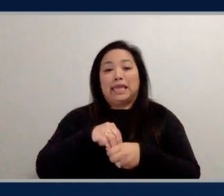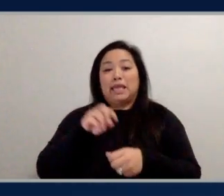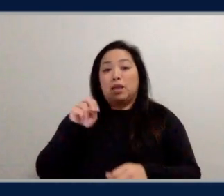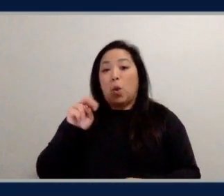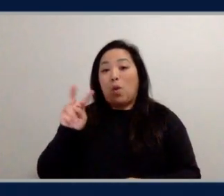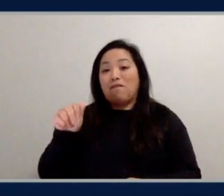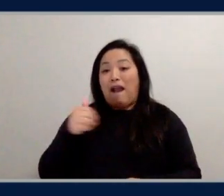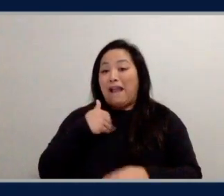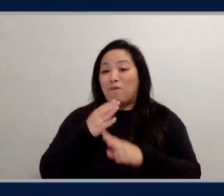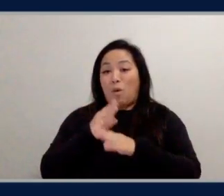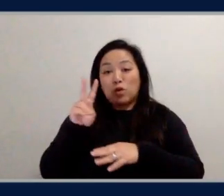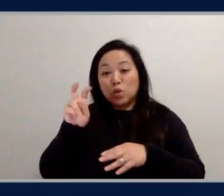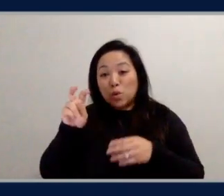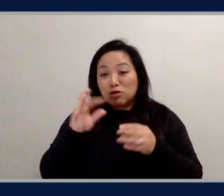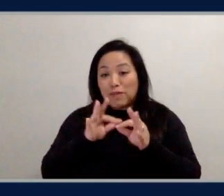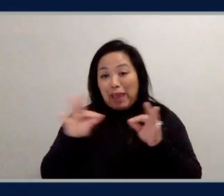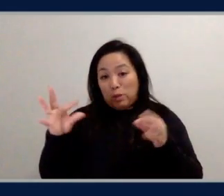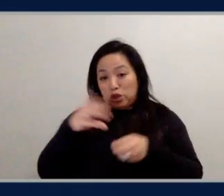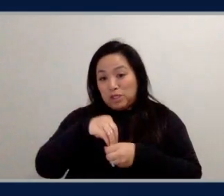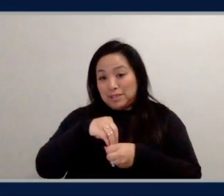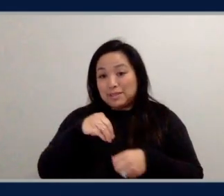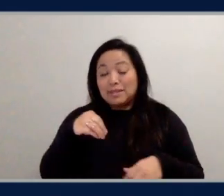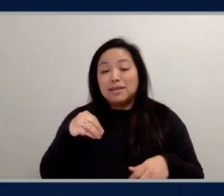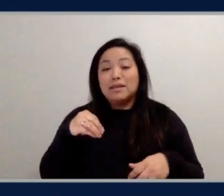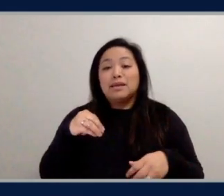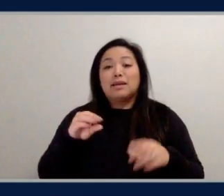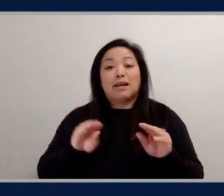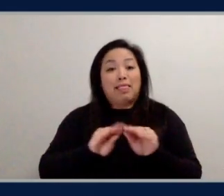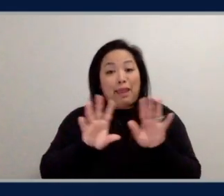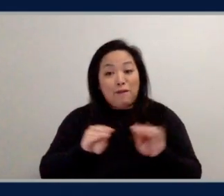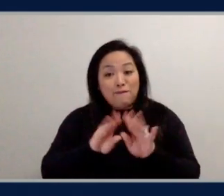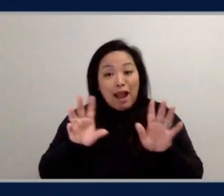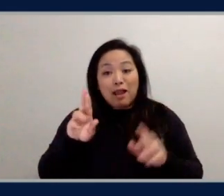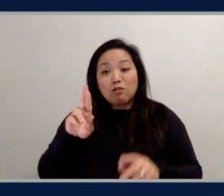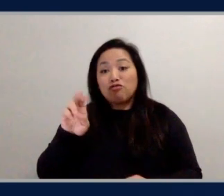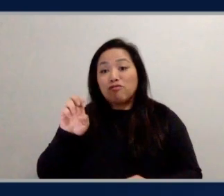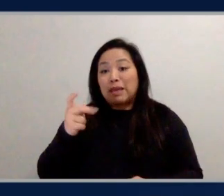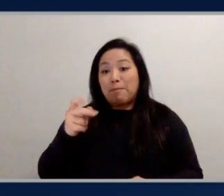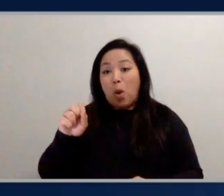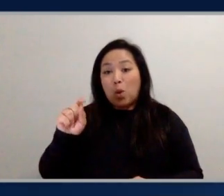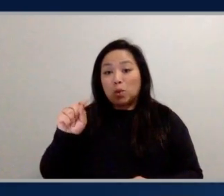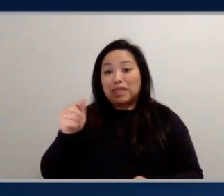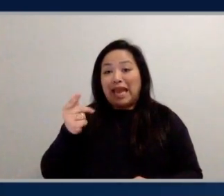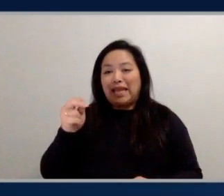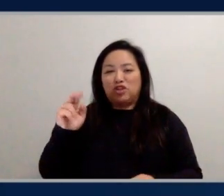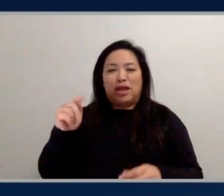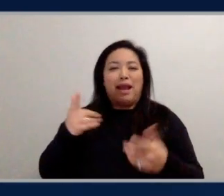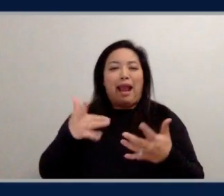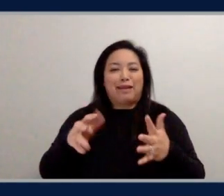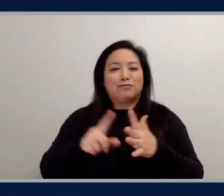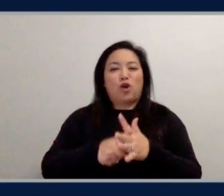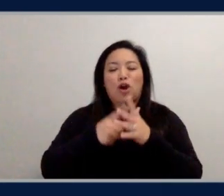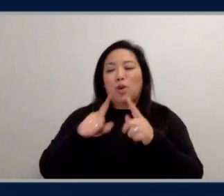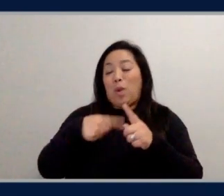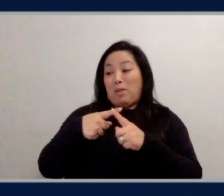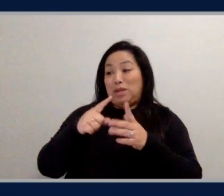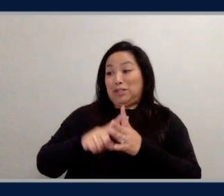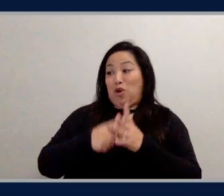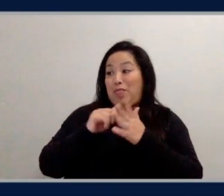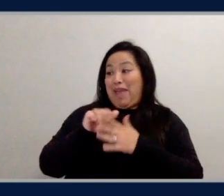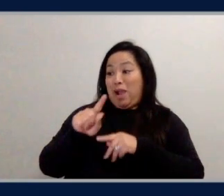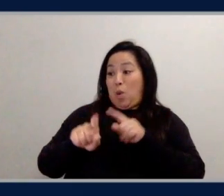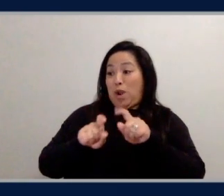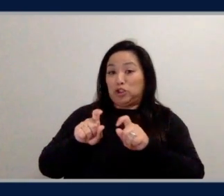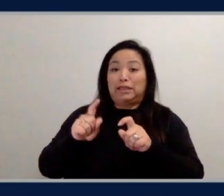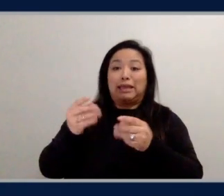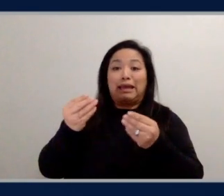today. And just to kind of clarify, our repost agent kind of jumped in already when that question was asked and gave a really good answer to